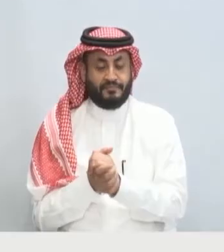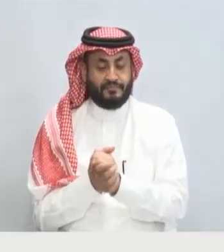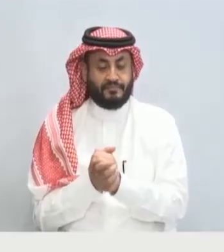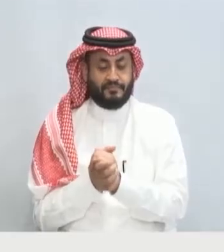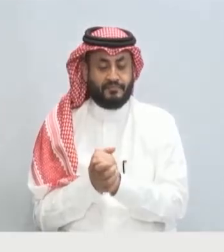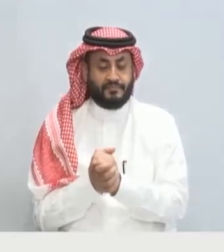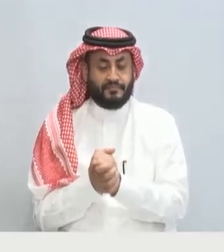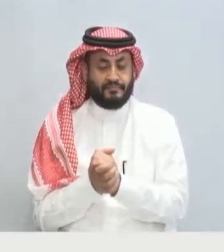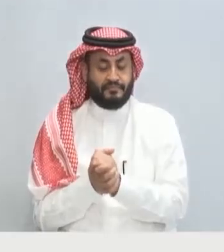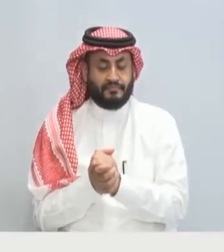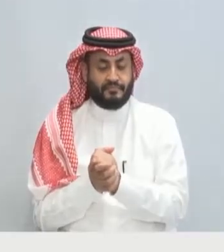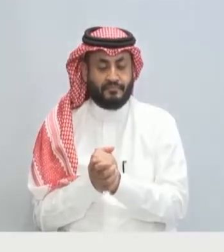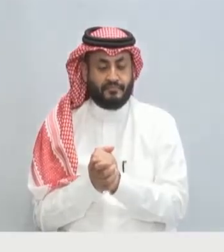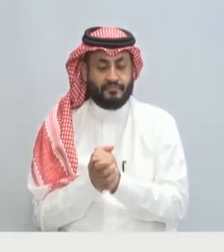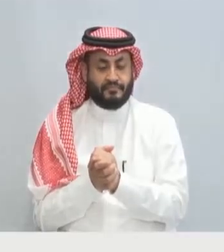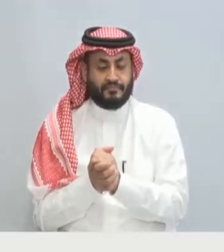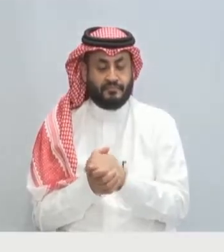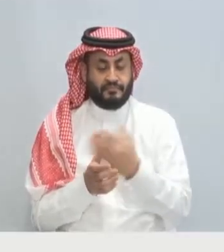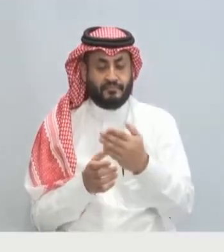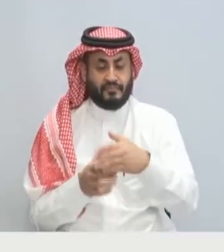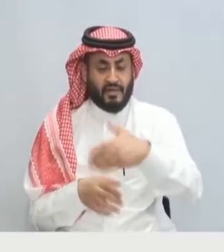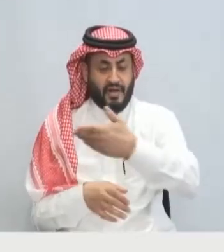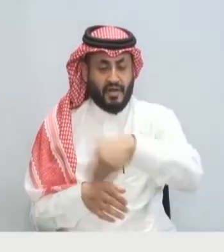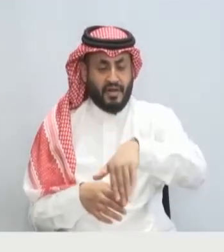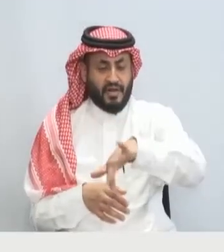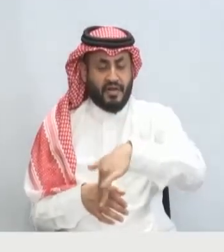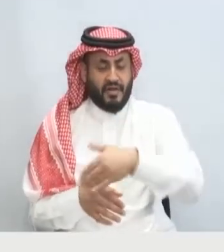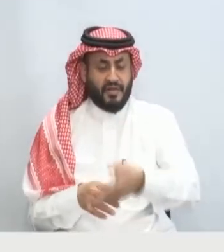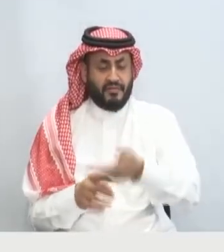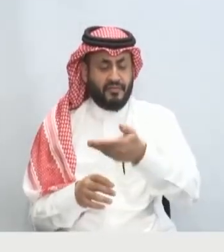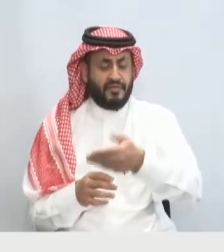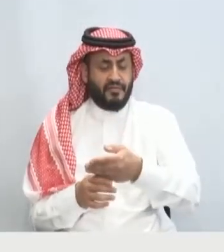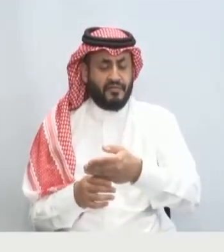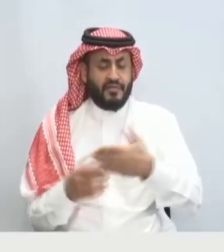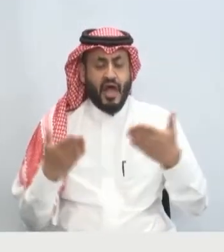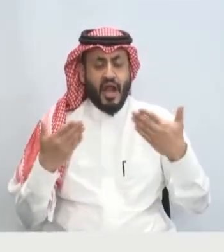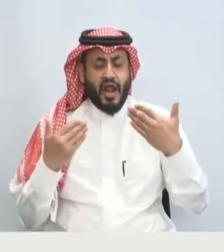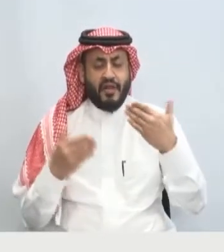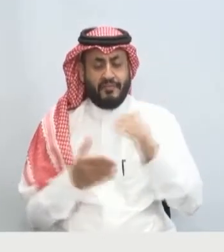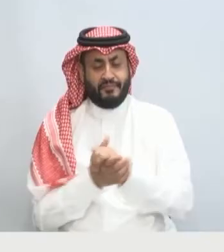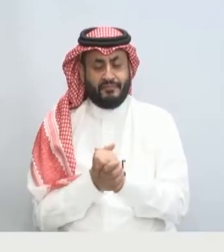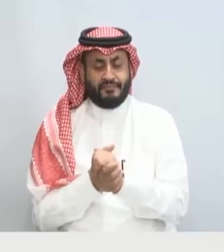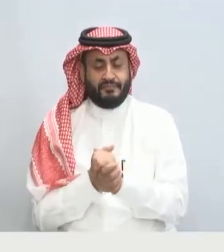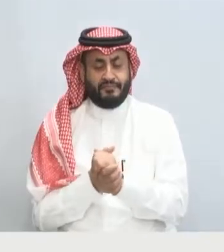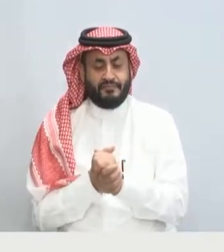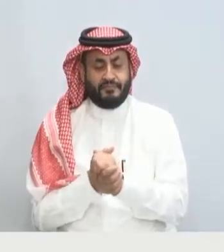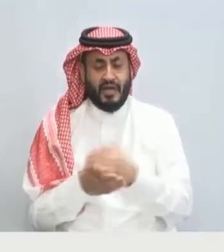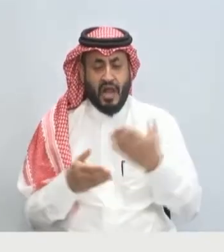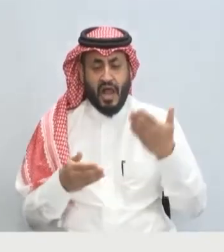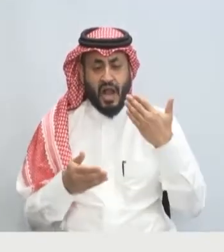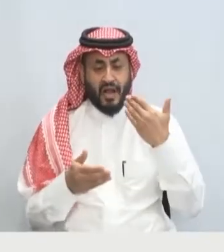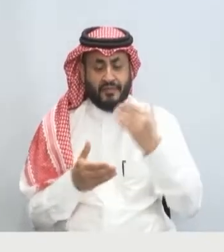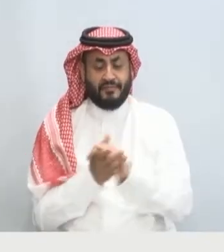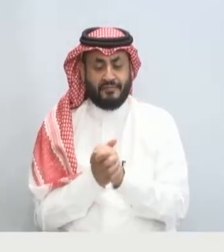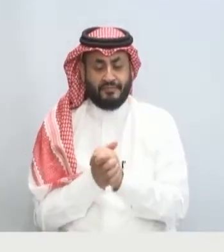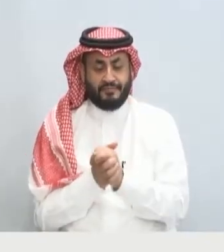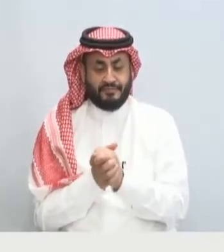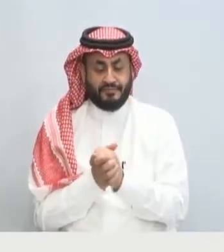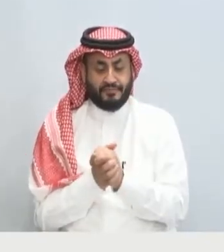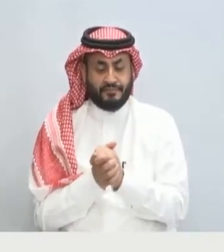example, pizza is hot. Pizza is hot.